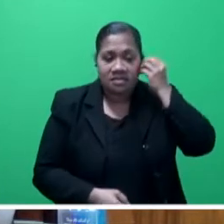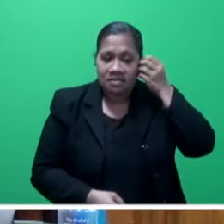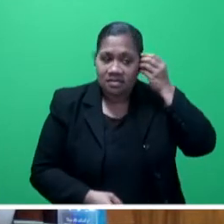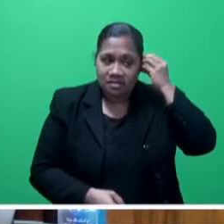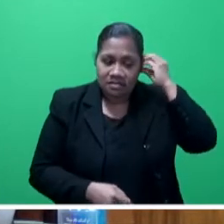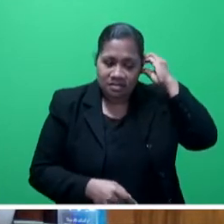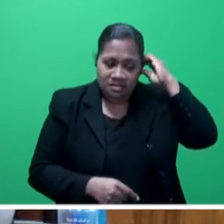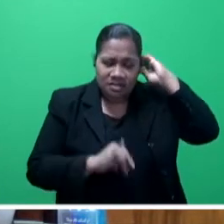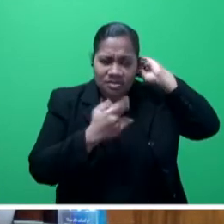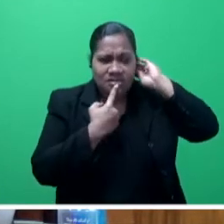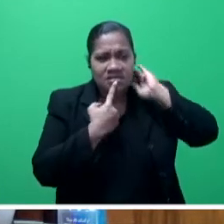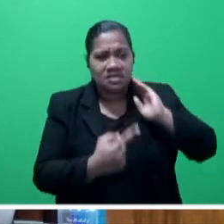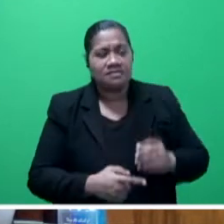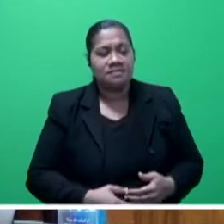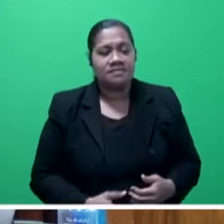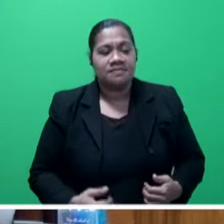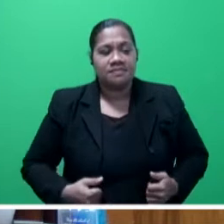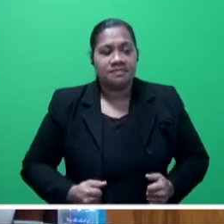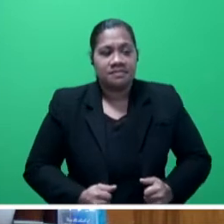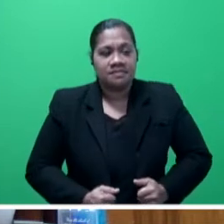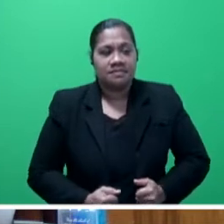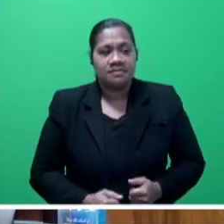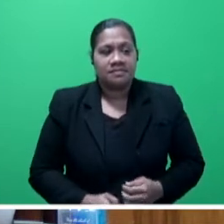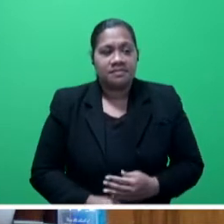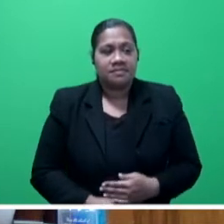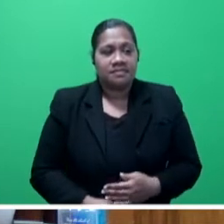Just admit it. Just admit it. Mr. Speaker,